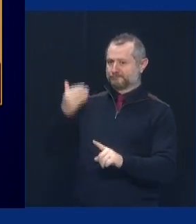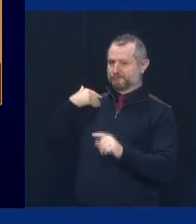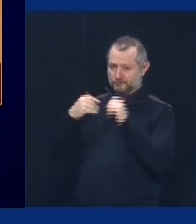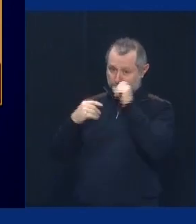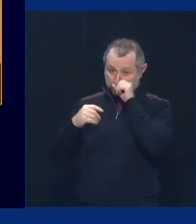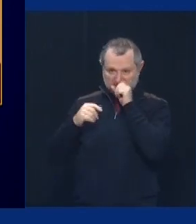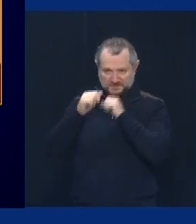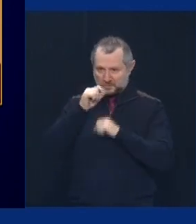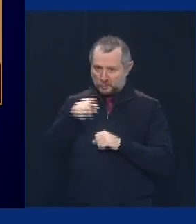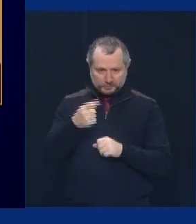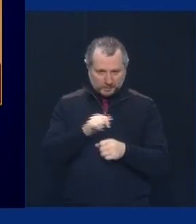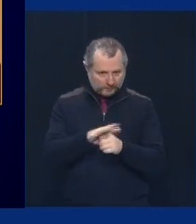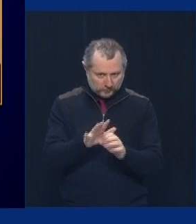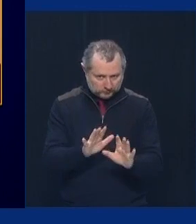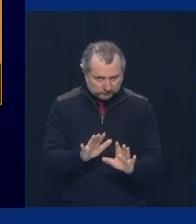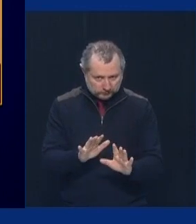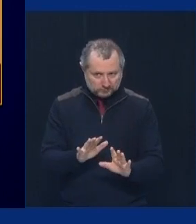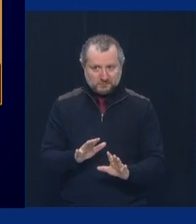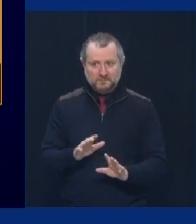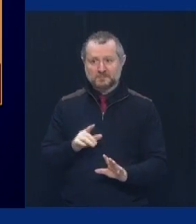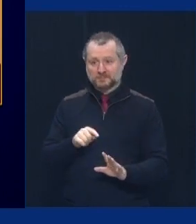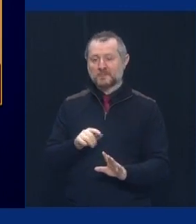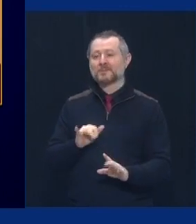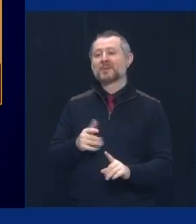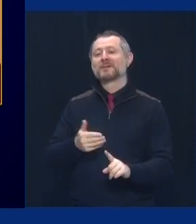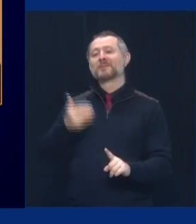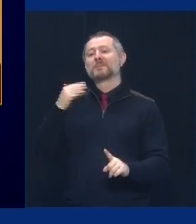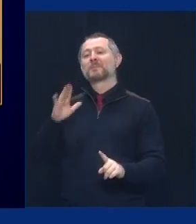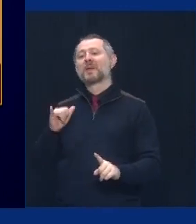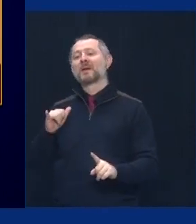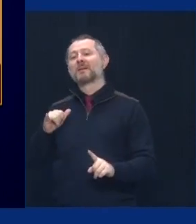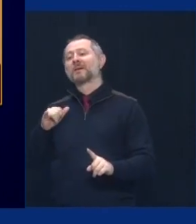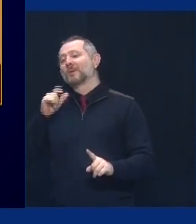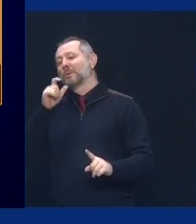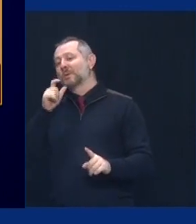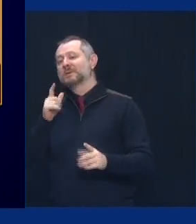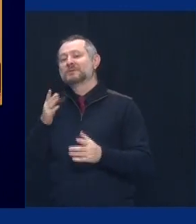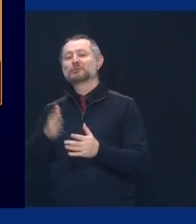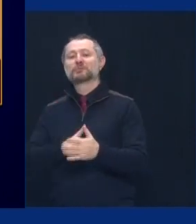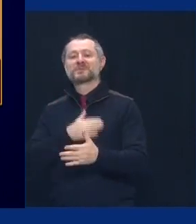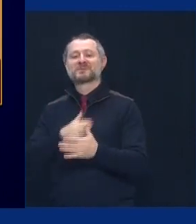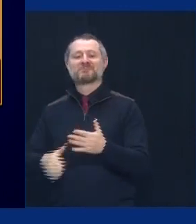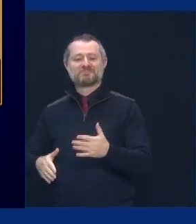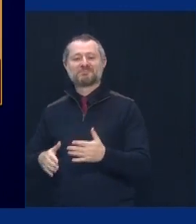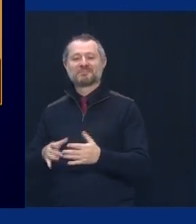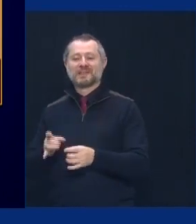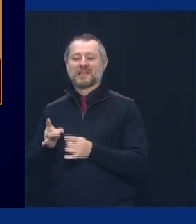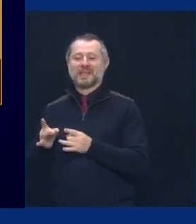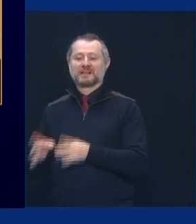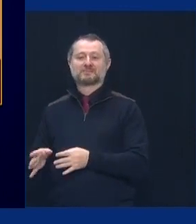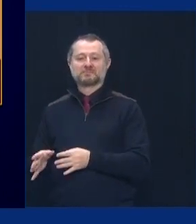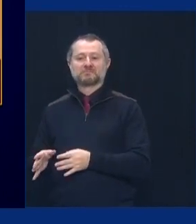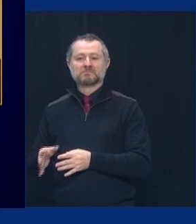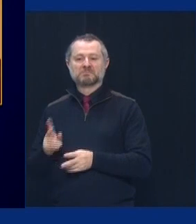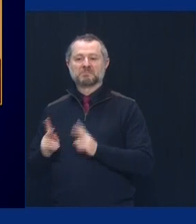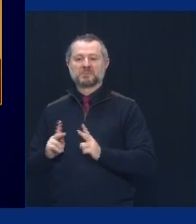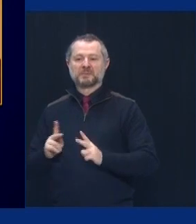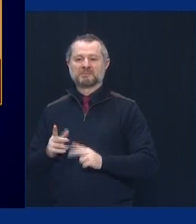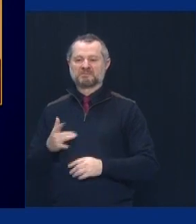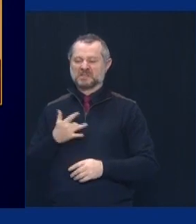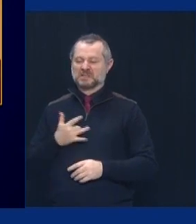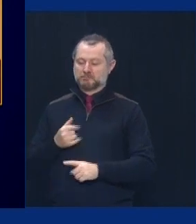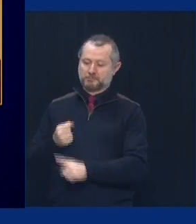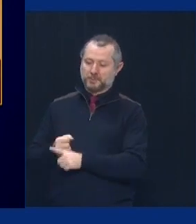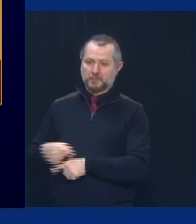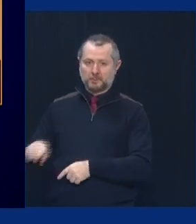virus of the coronavirus, but by the virus of discrimination and hatred. And I stood with this